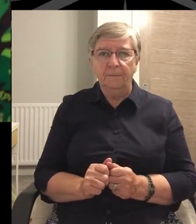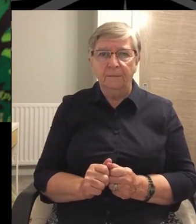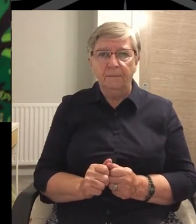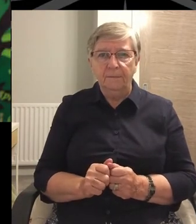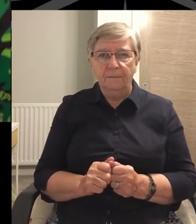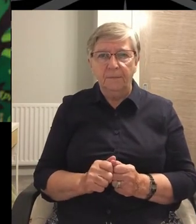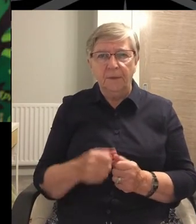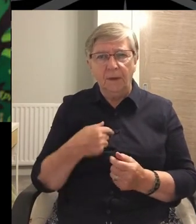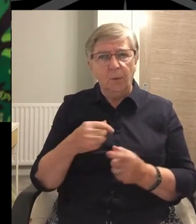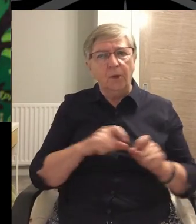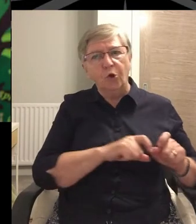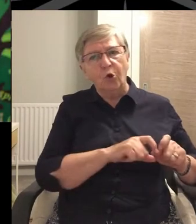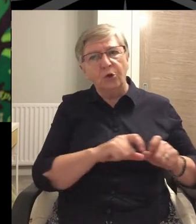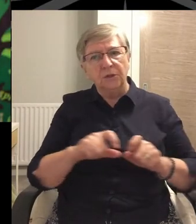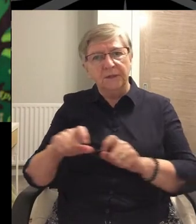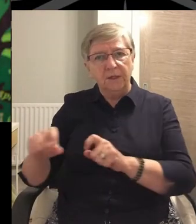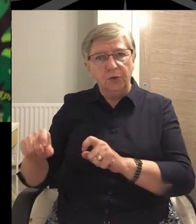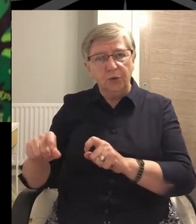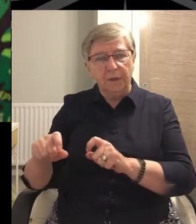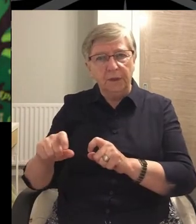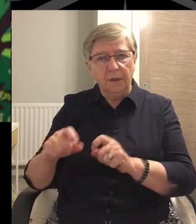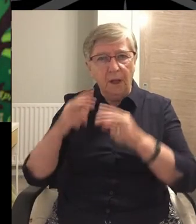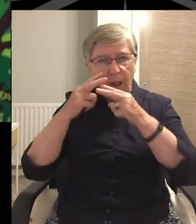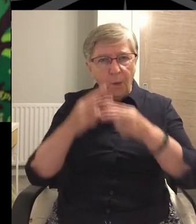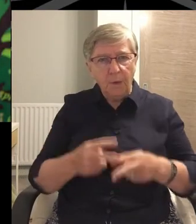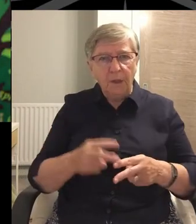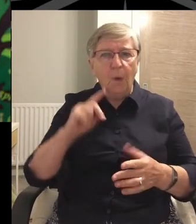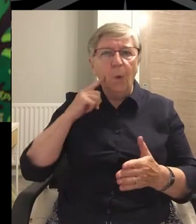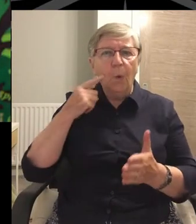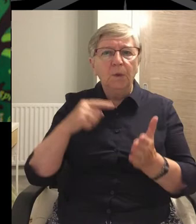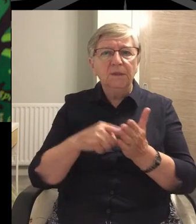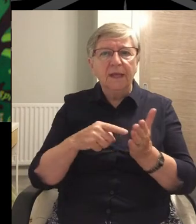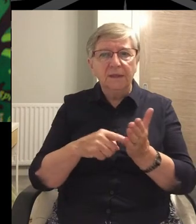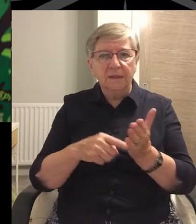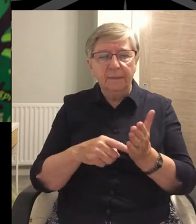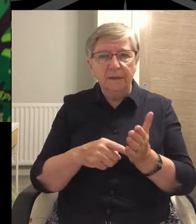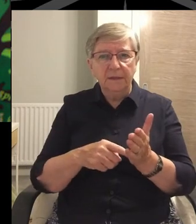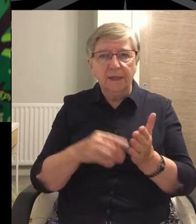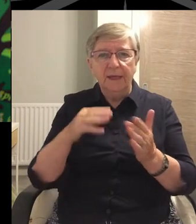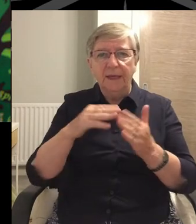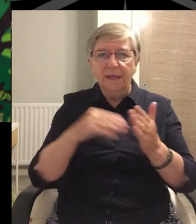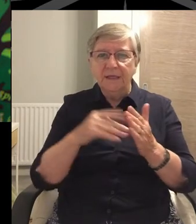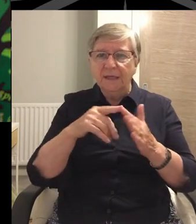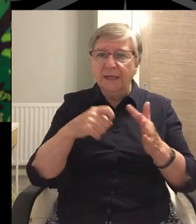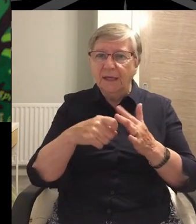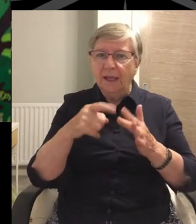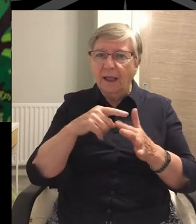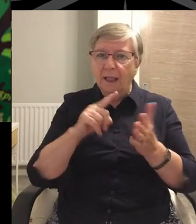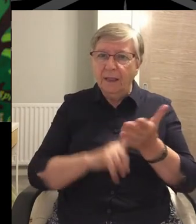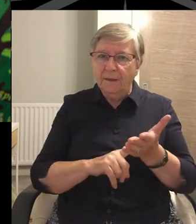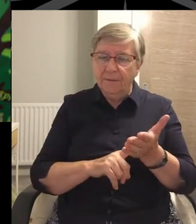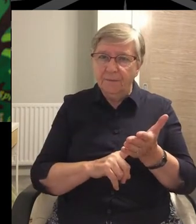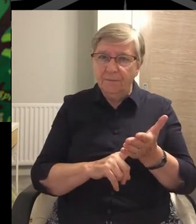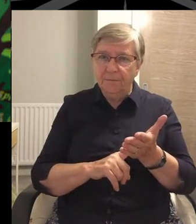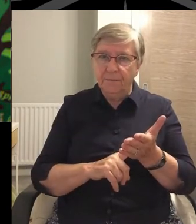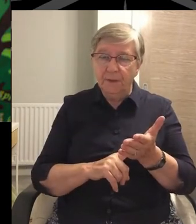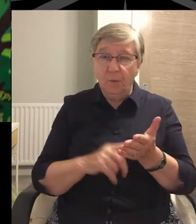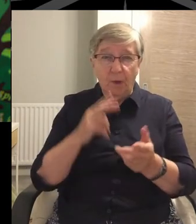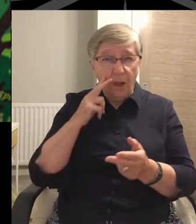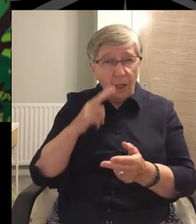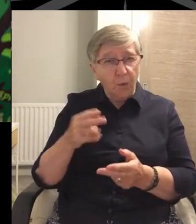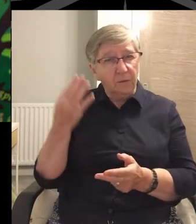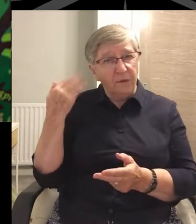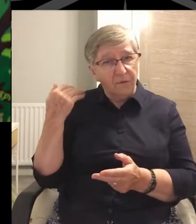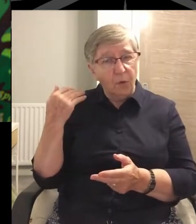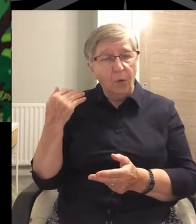we are continuing in our series on the Old Testament prophet of Ezekiel. We've looked already at a